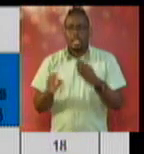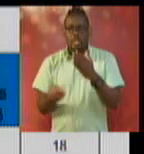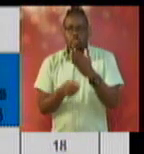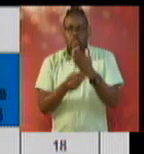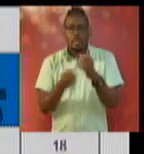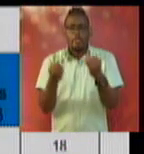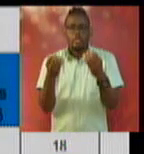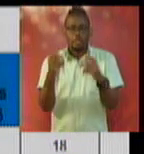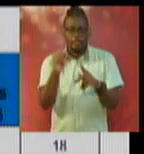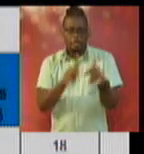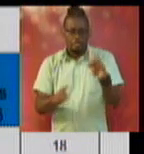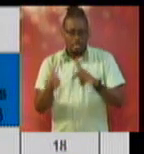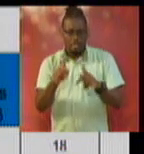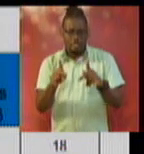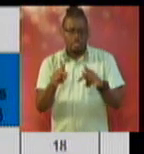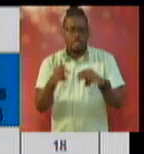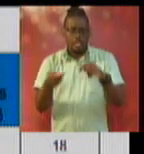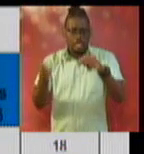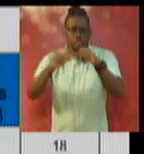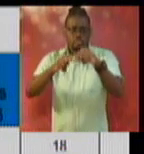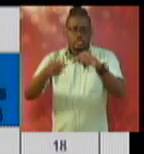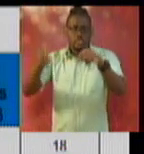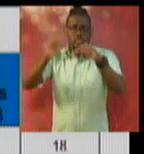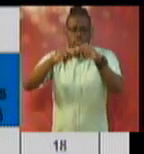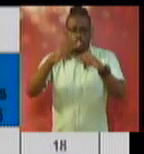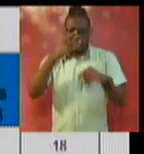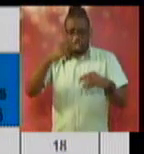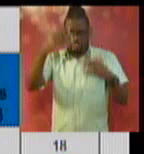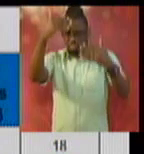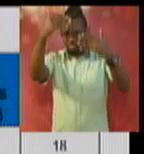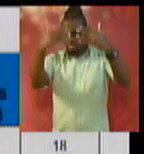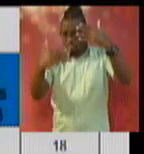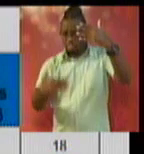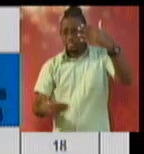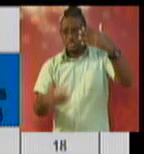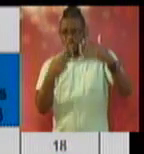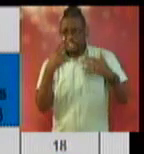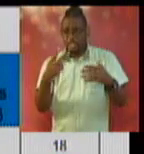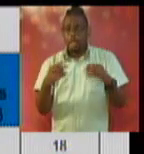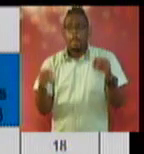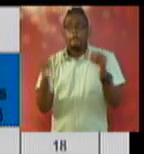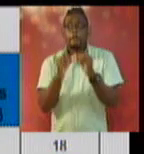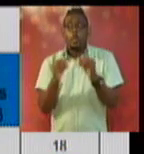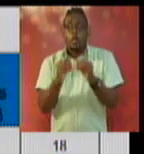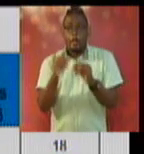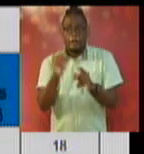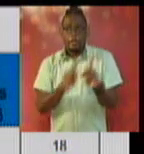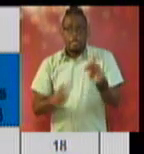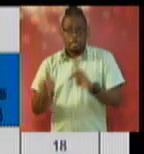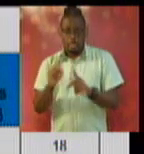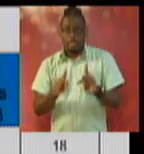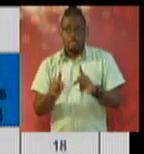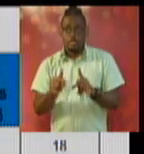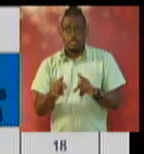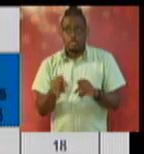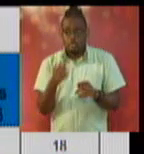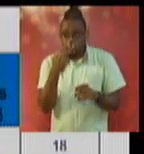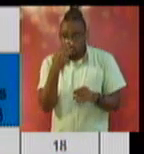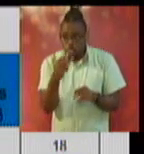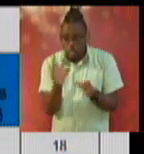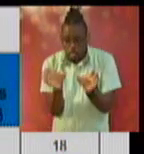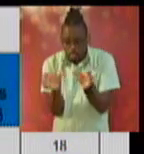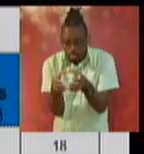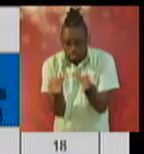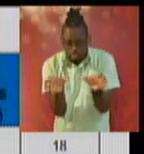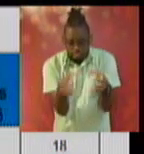increased. I'll point out as well that there were more persons per cluster during the second period, which is the